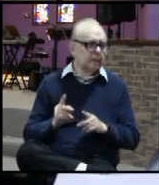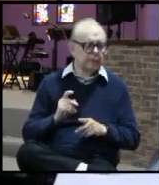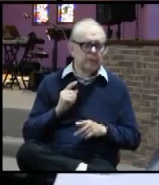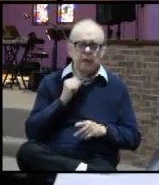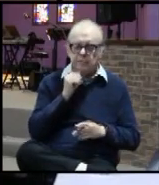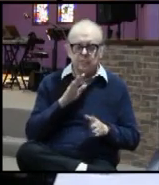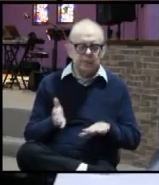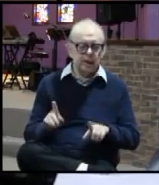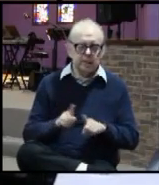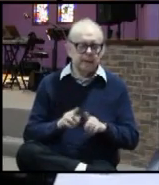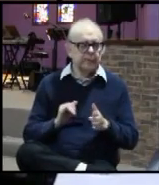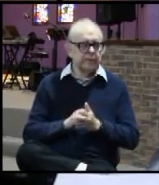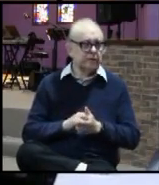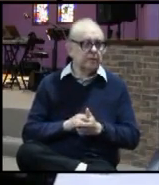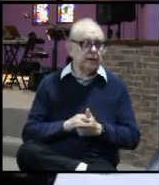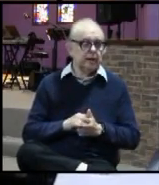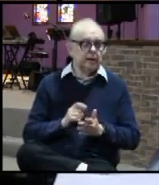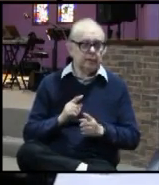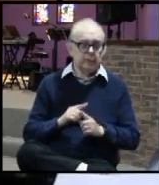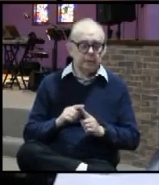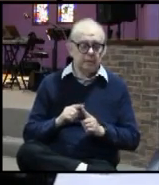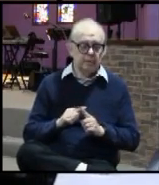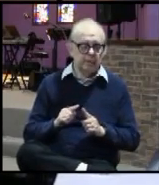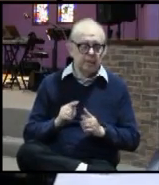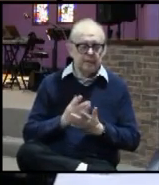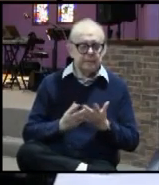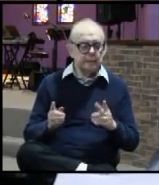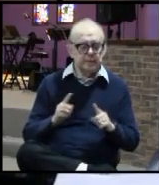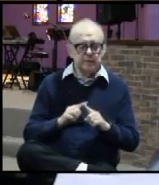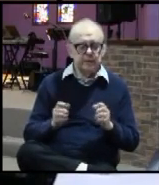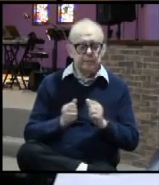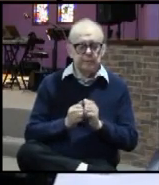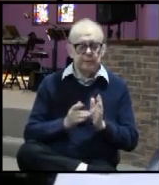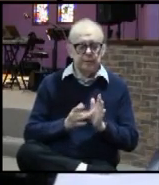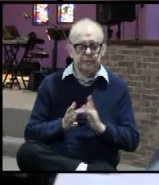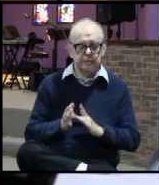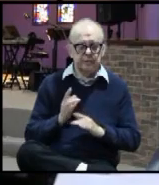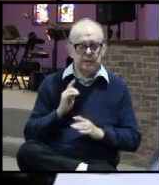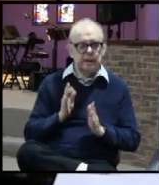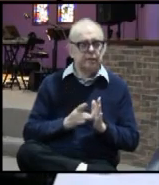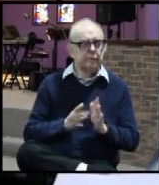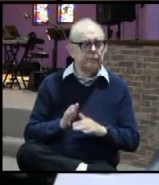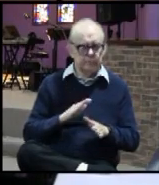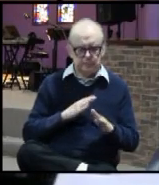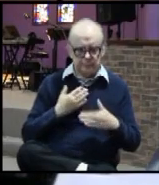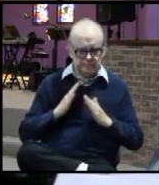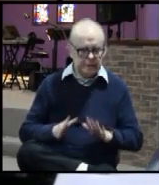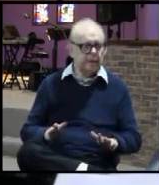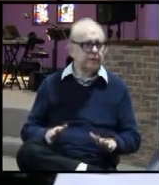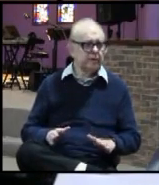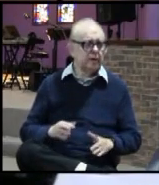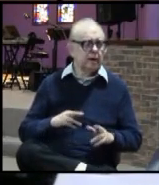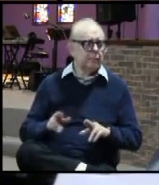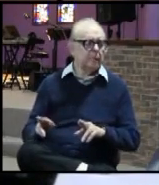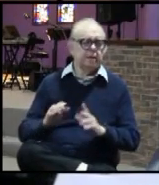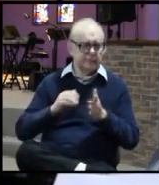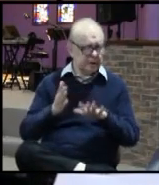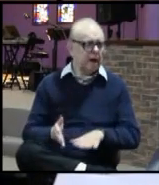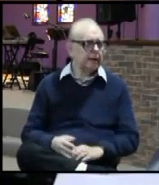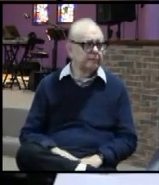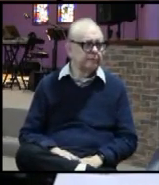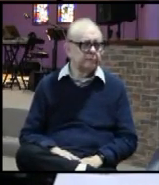there was something different about Jesus. He was at peace. It was his time to die. He was at peace.